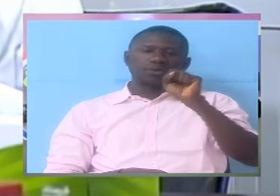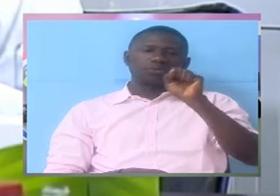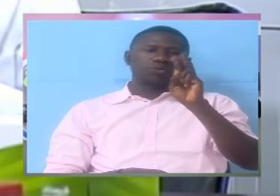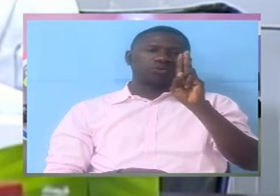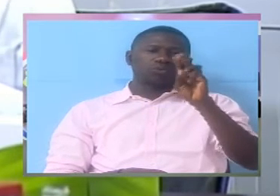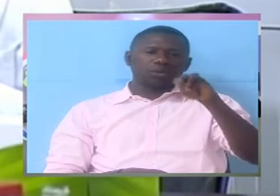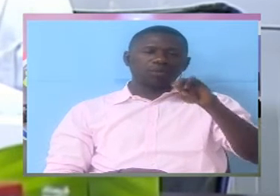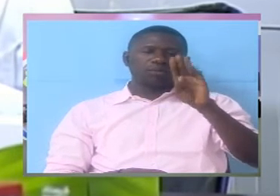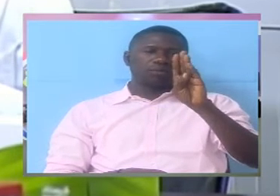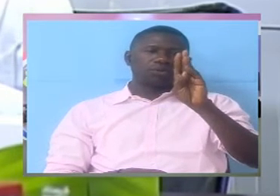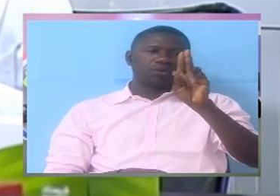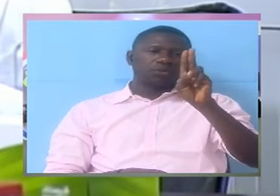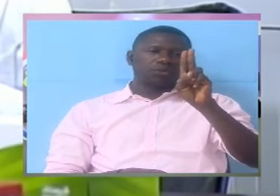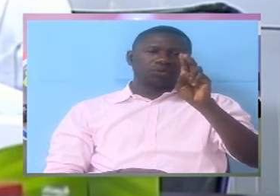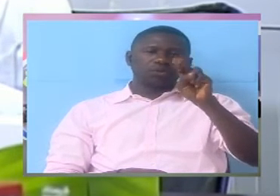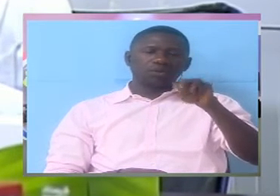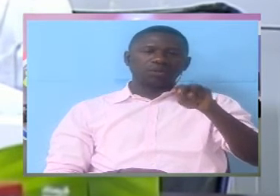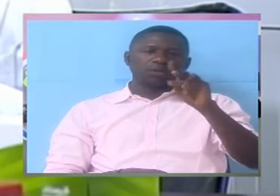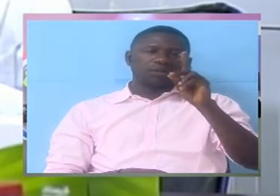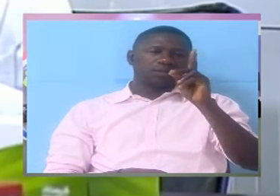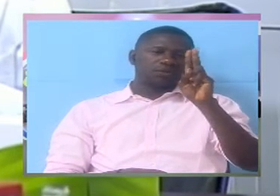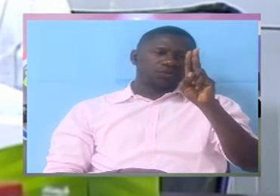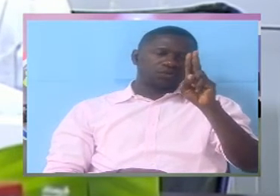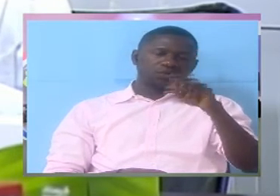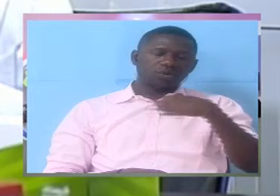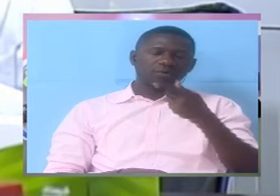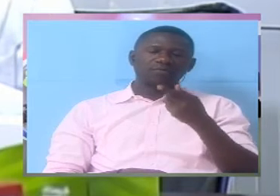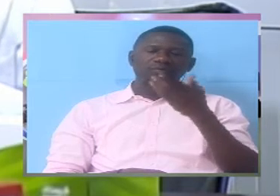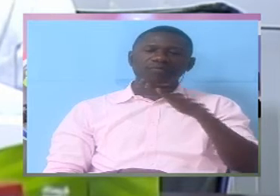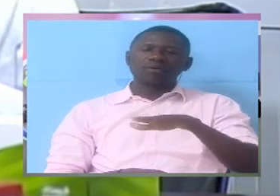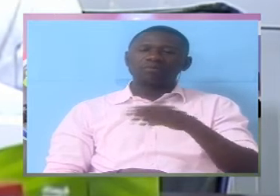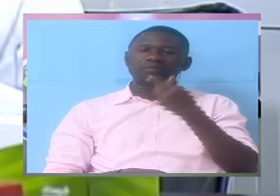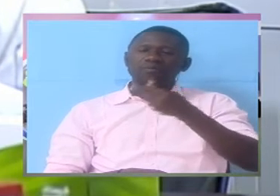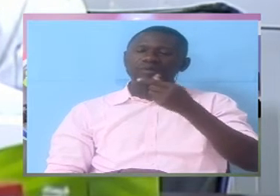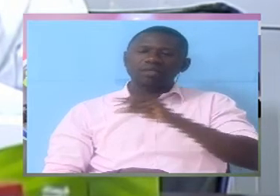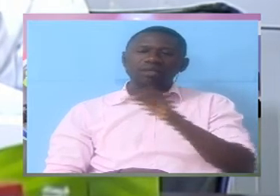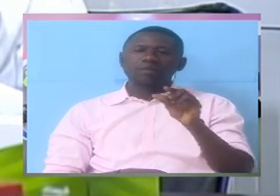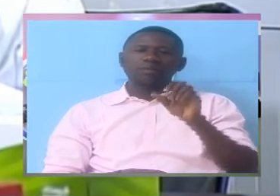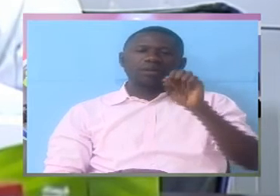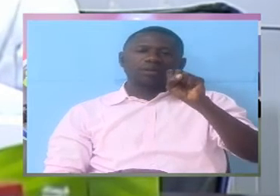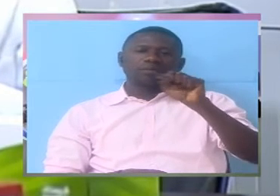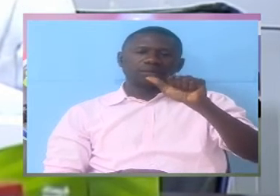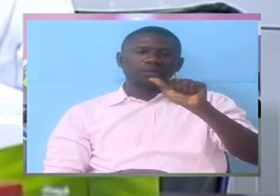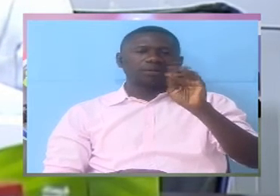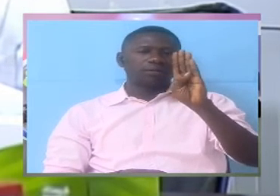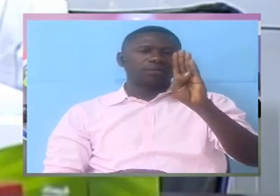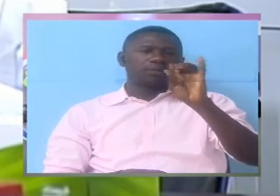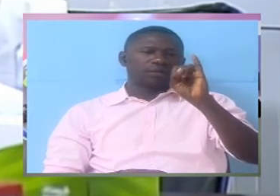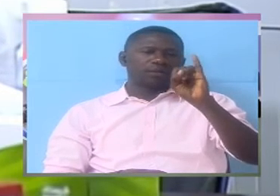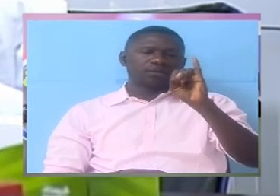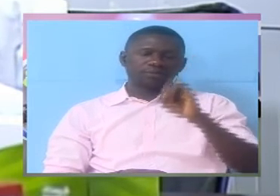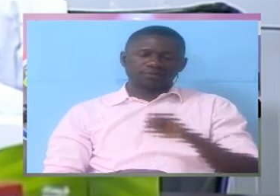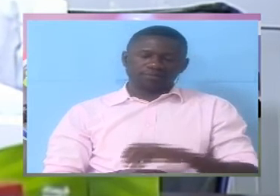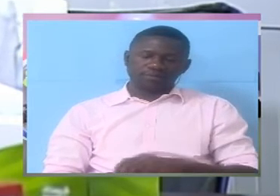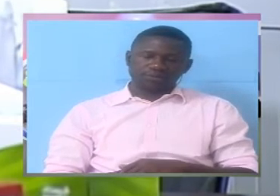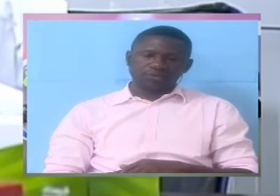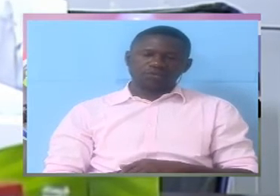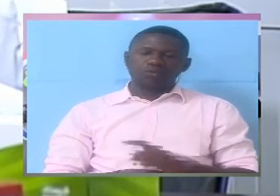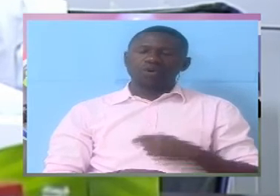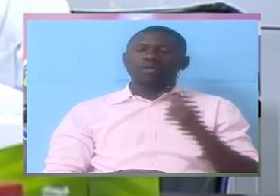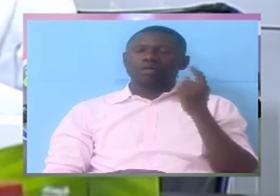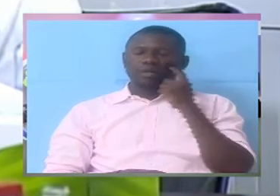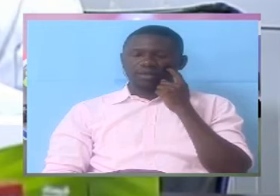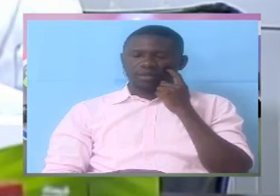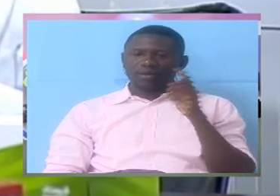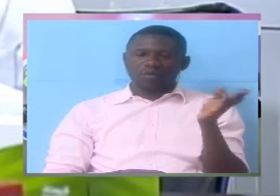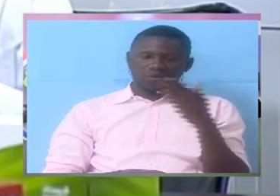Sabi. Biringa kuwa no masata ntata atarako Mr. Sumbundu membota Sabi. Wala bije. So one day I went to him at the